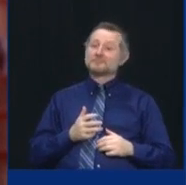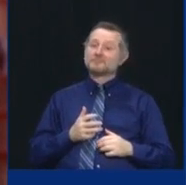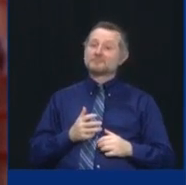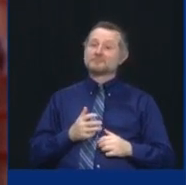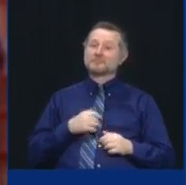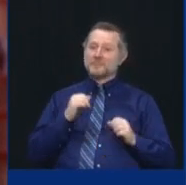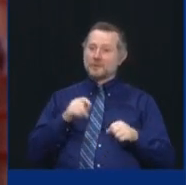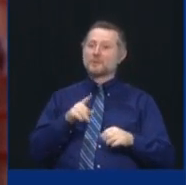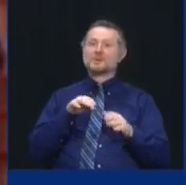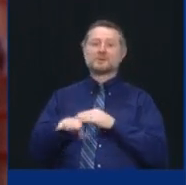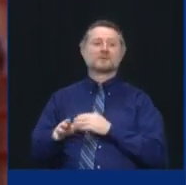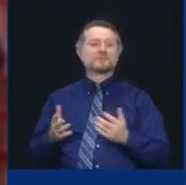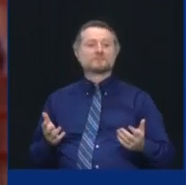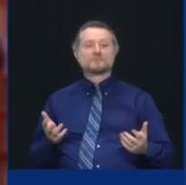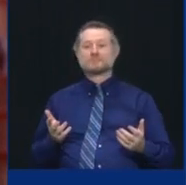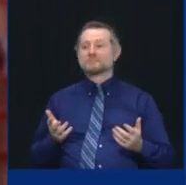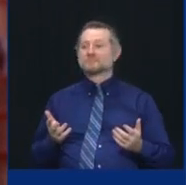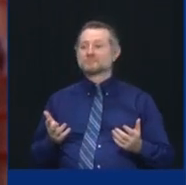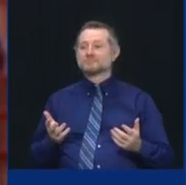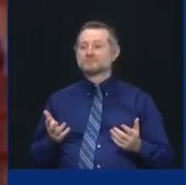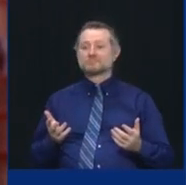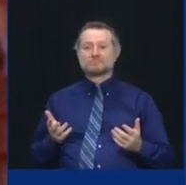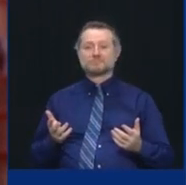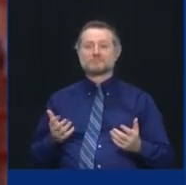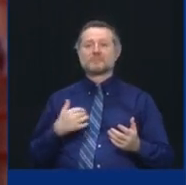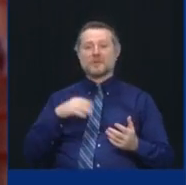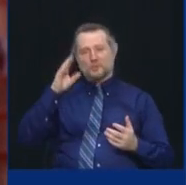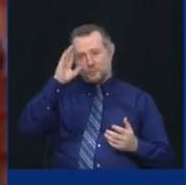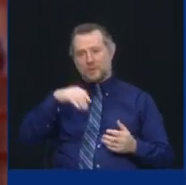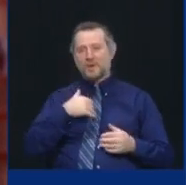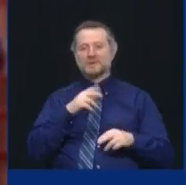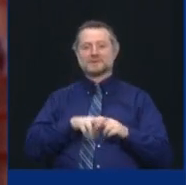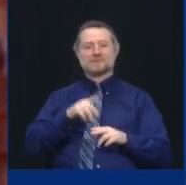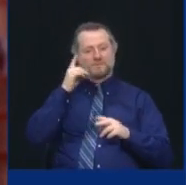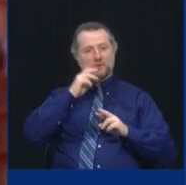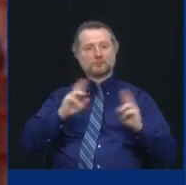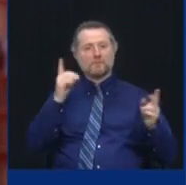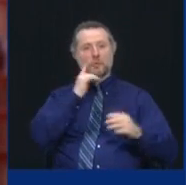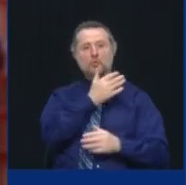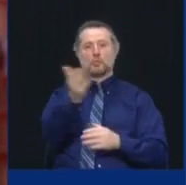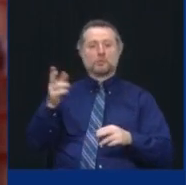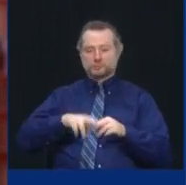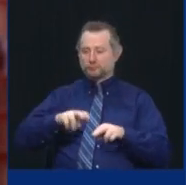you can come. And we'll have a seat for you.